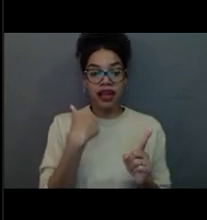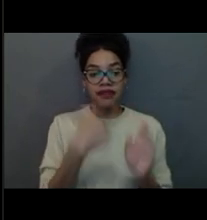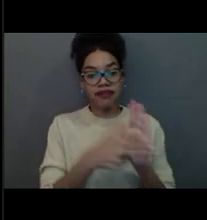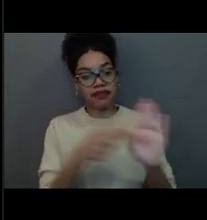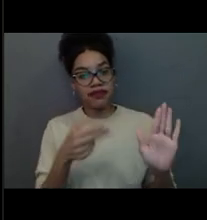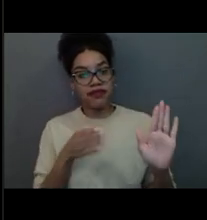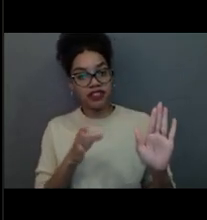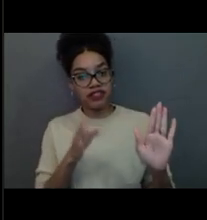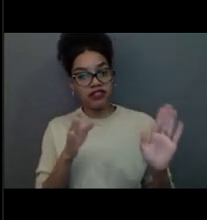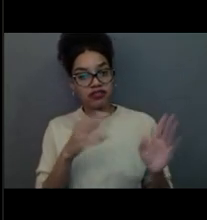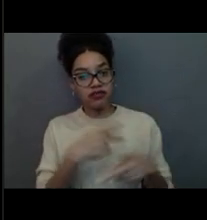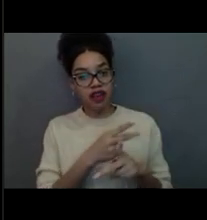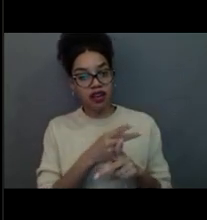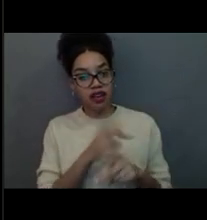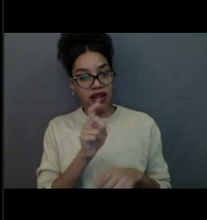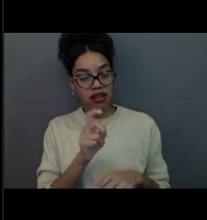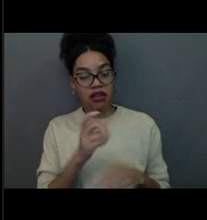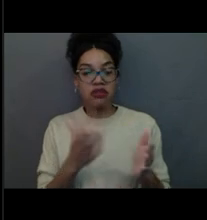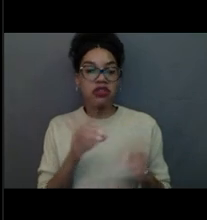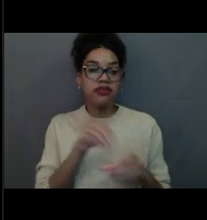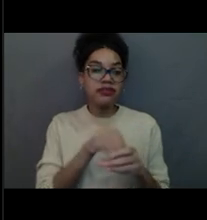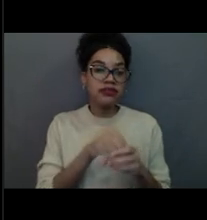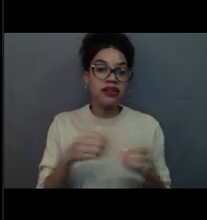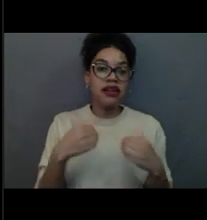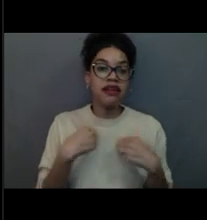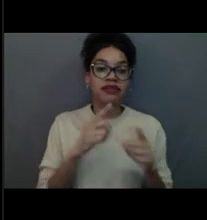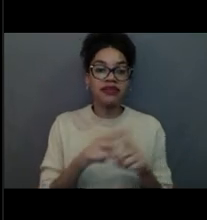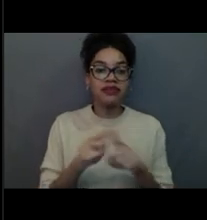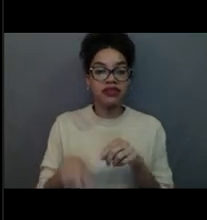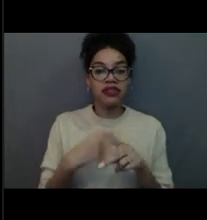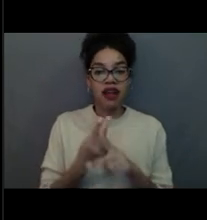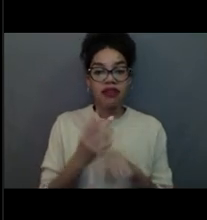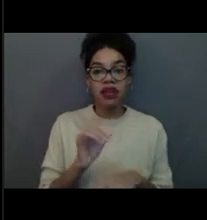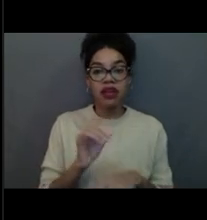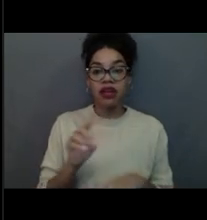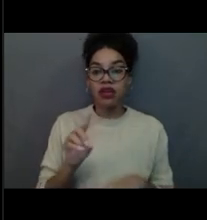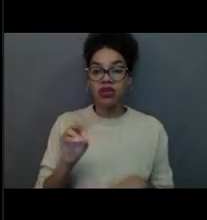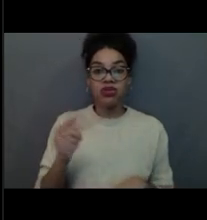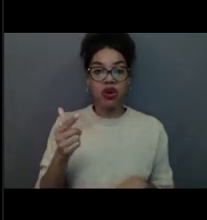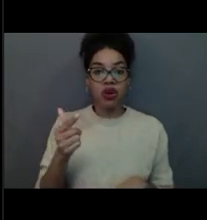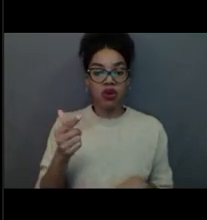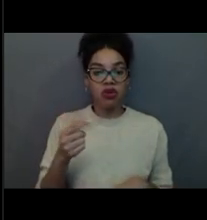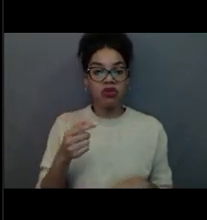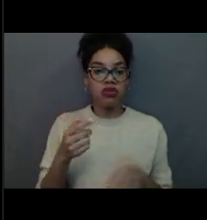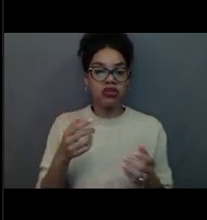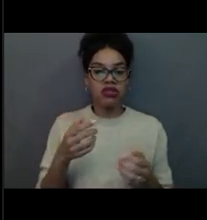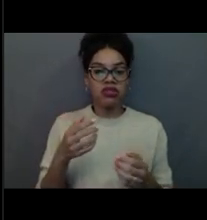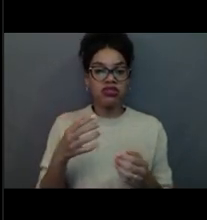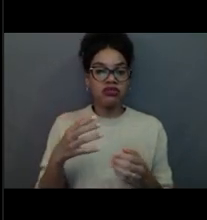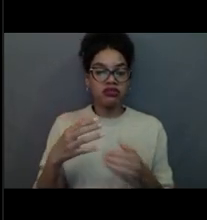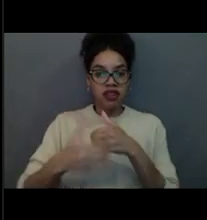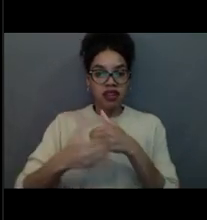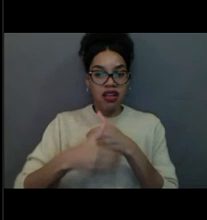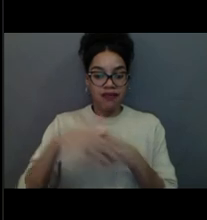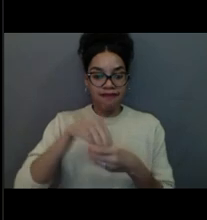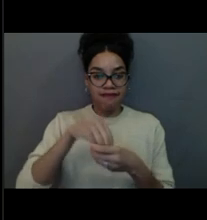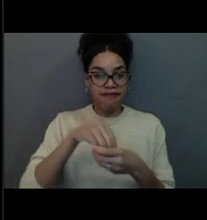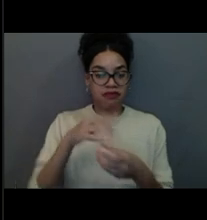other ingredient like dough, they're trained to inspect that. So there's not one